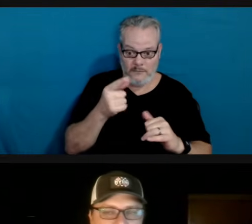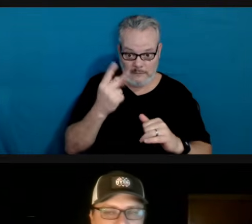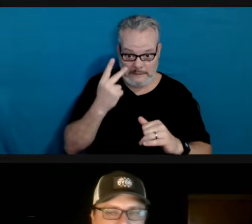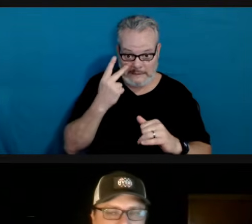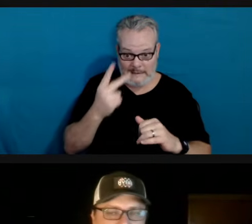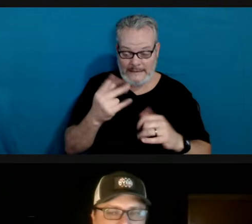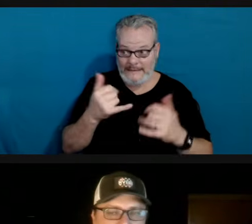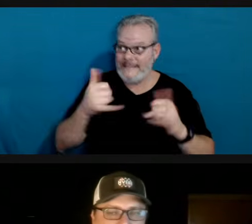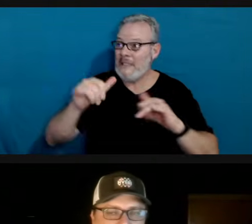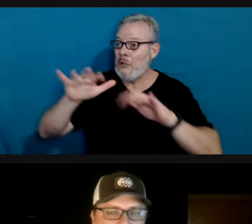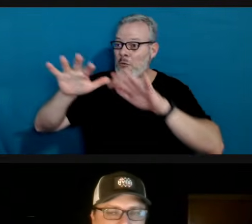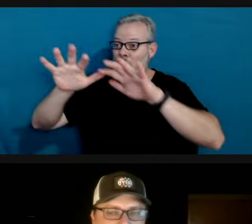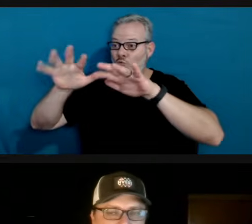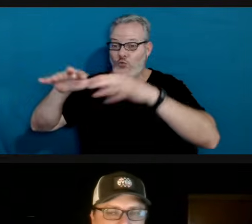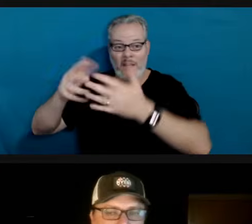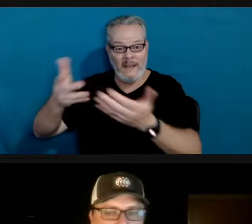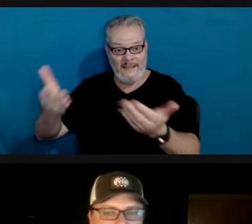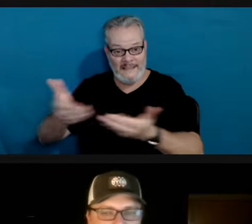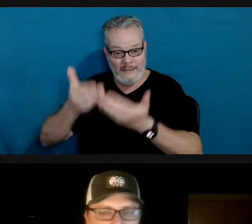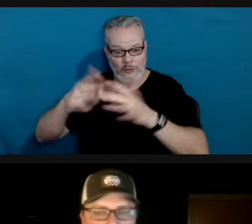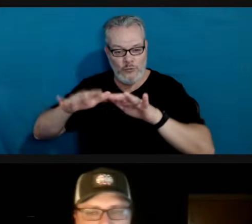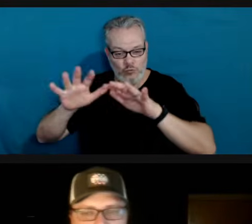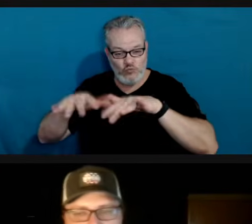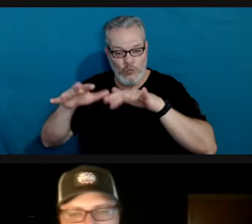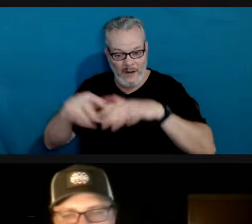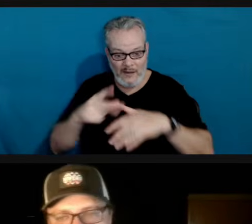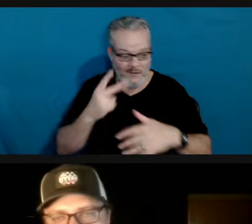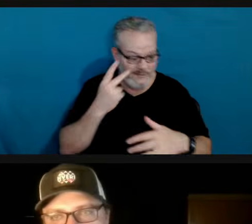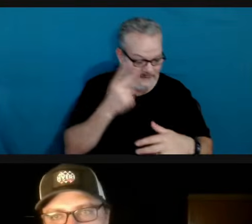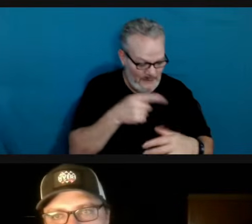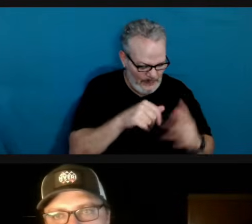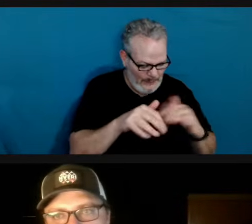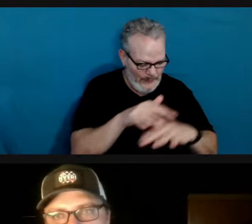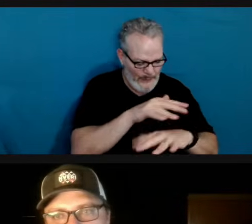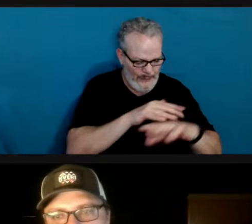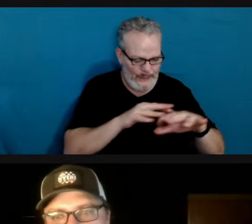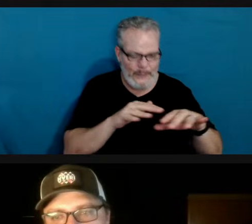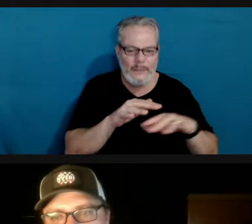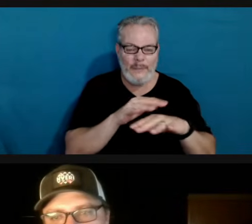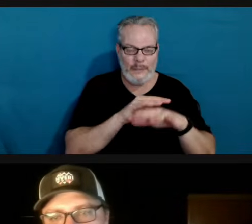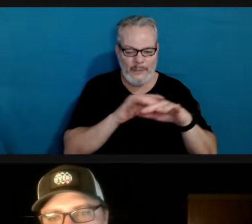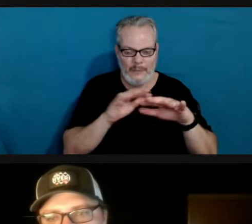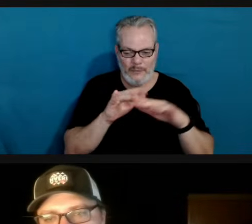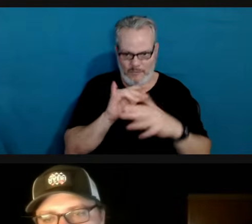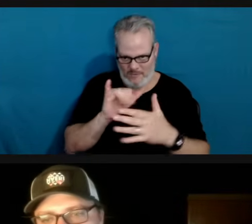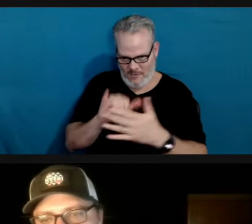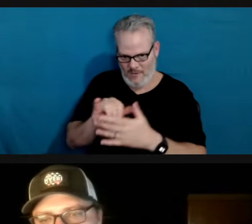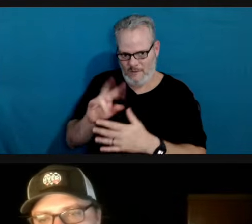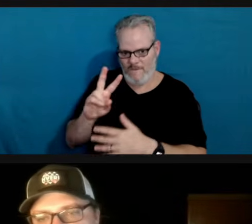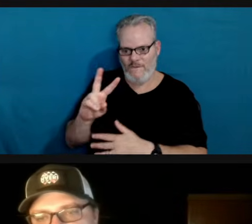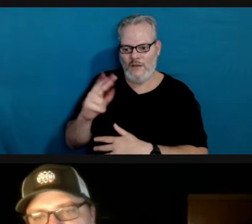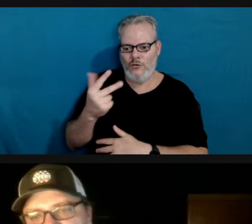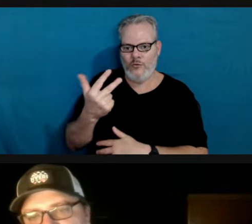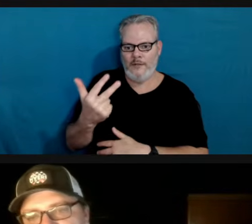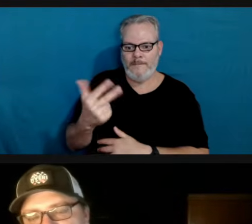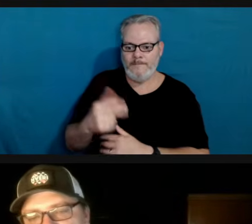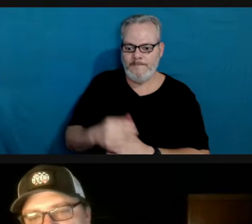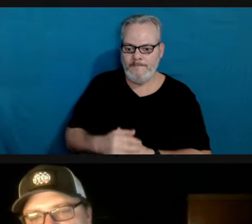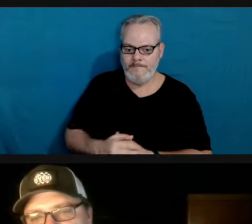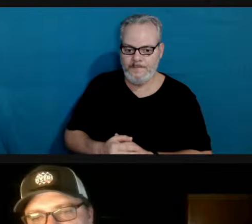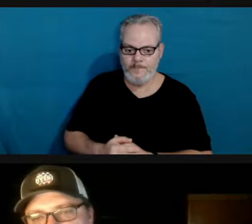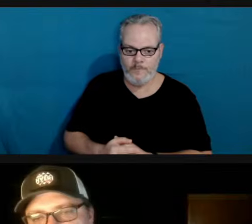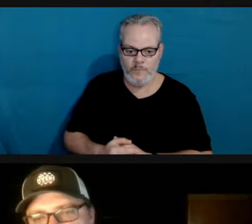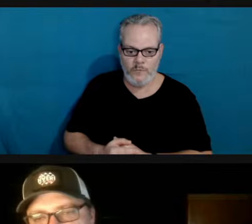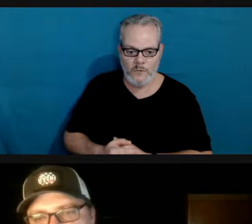raining up here from time to time, off and on, as that next front approaches. So that's the V3 camera. The V1 camera